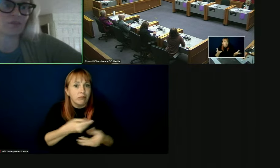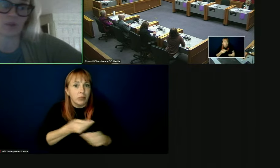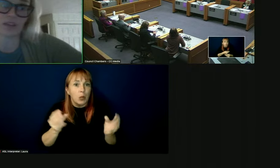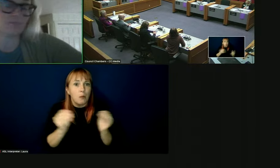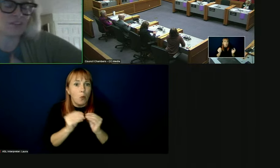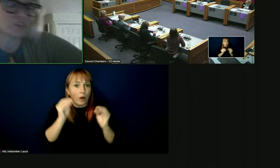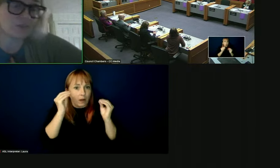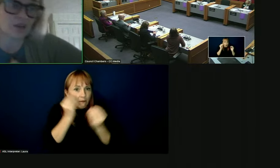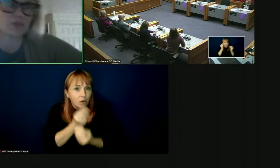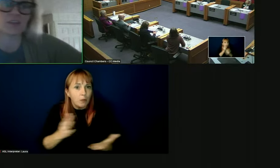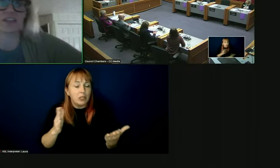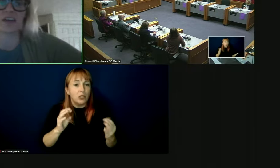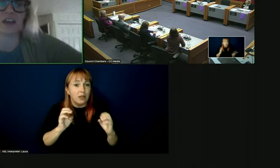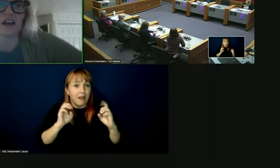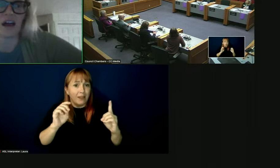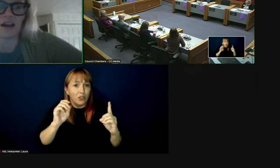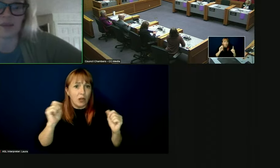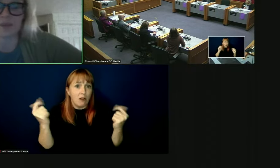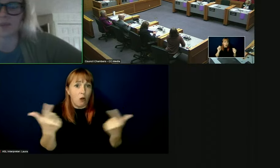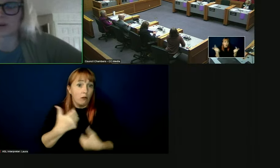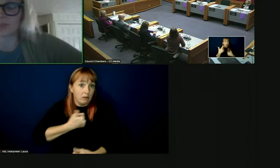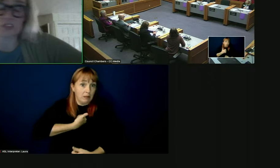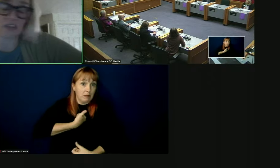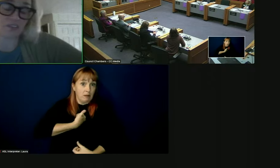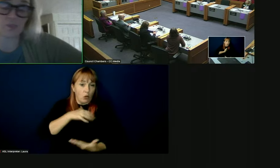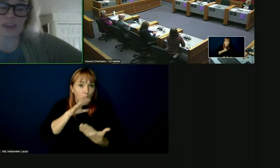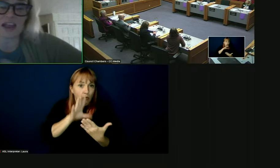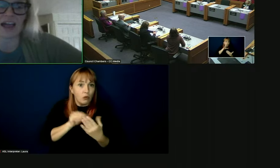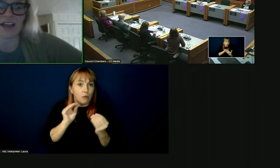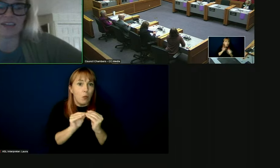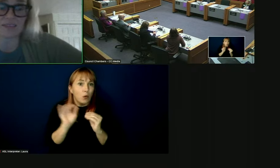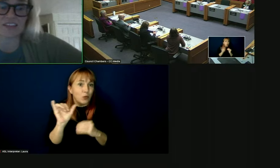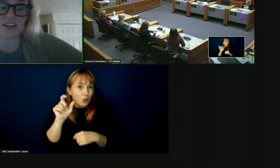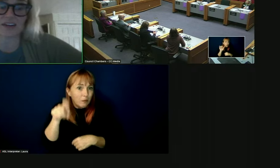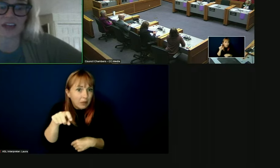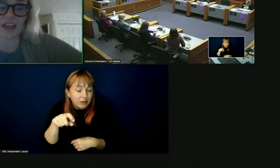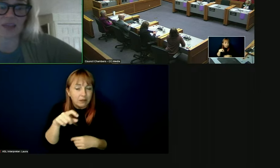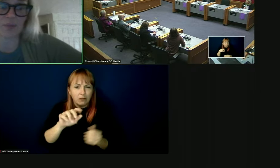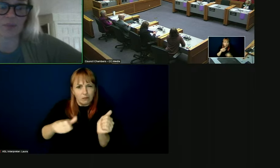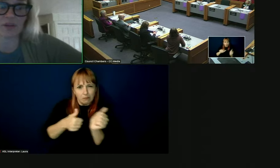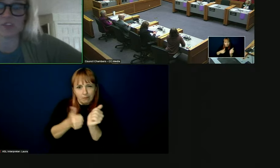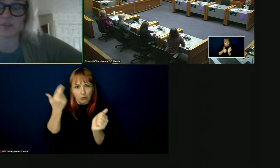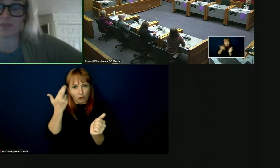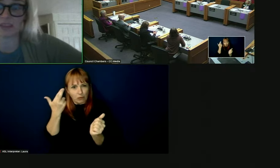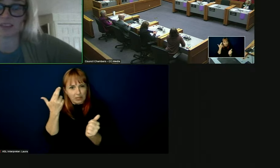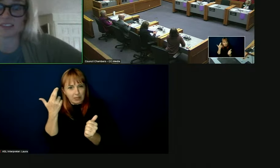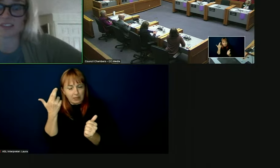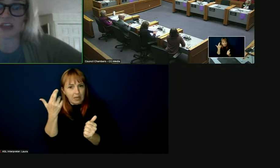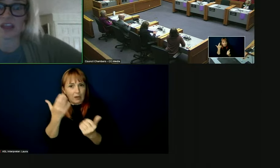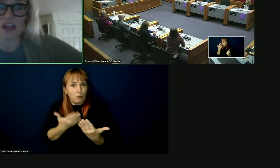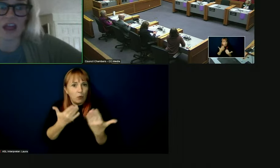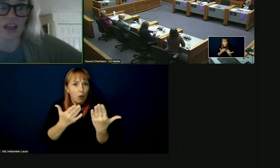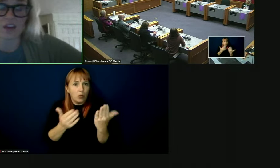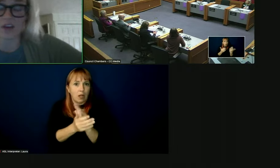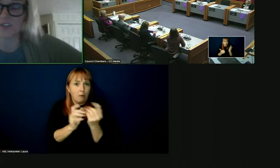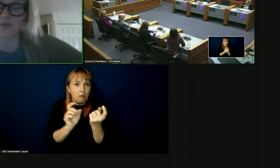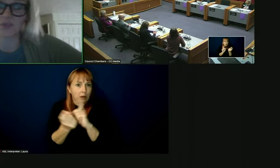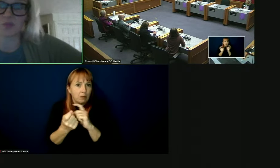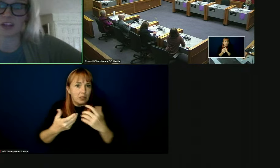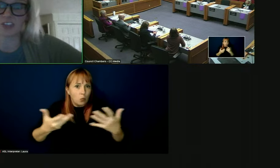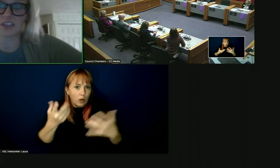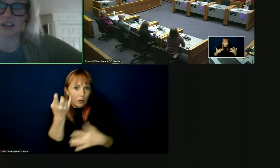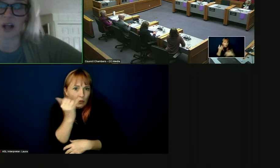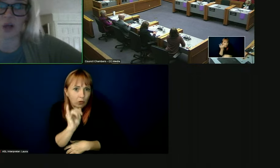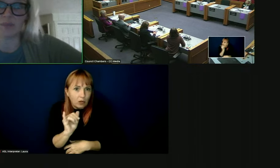educate everyone, myself included, on the purposes behind this hearing and the proposed amendments. I encourage